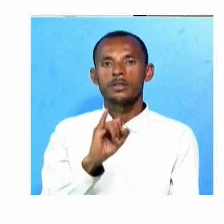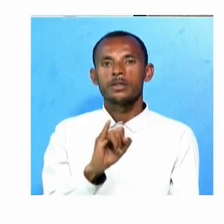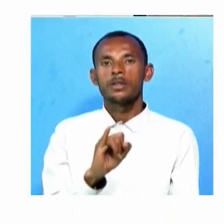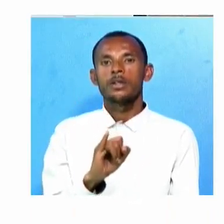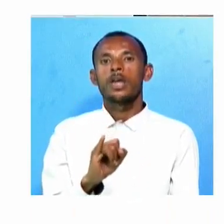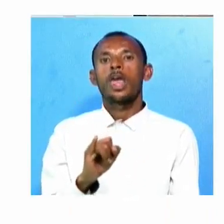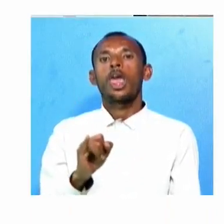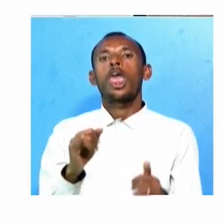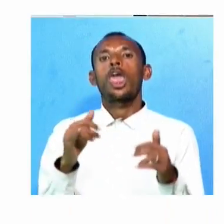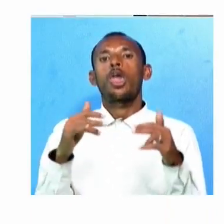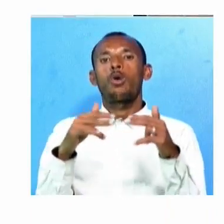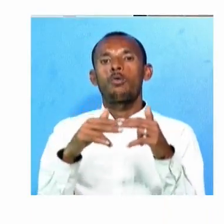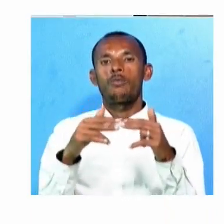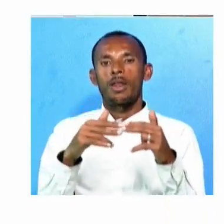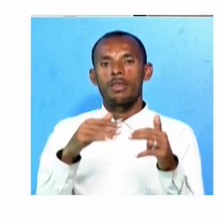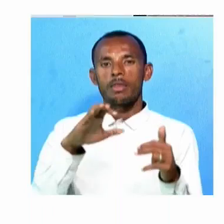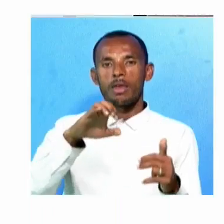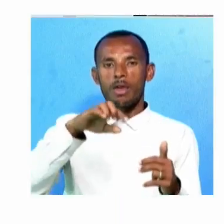equivalent to